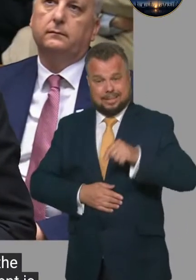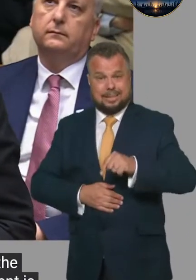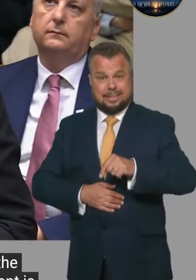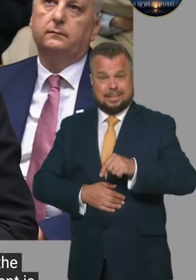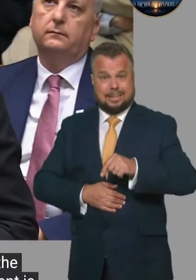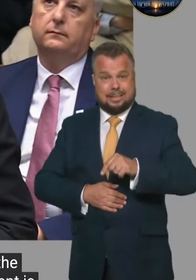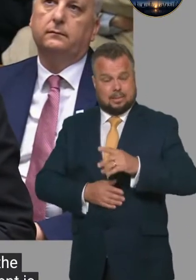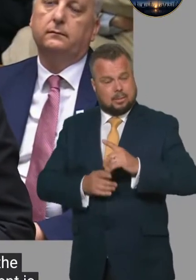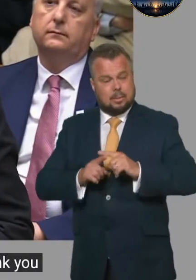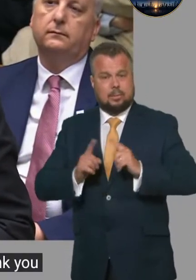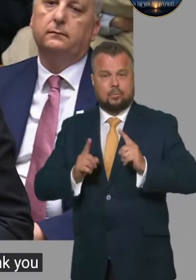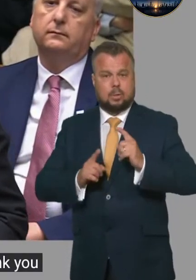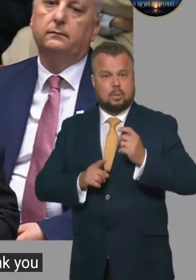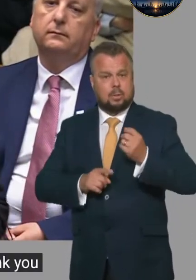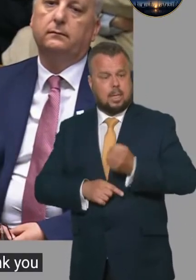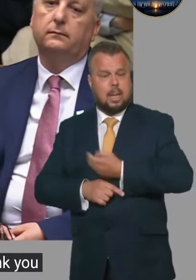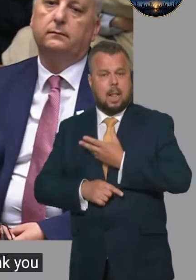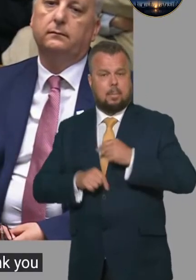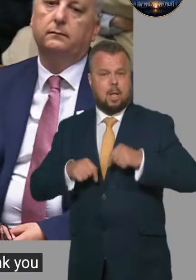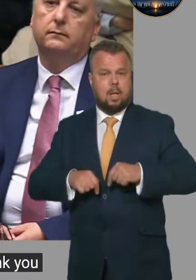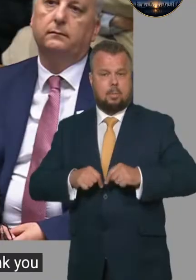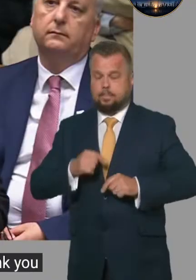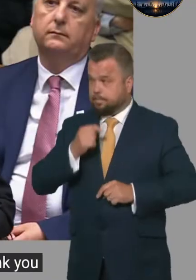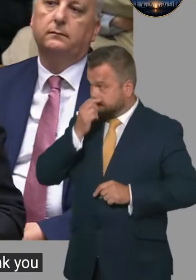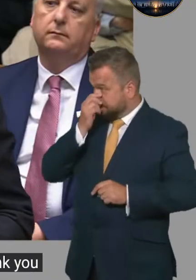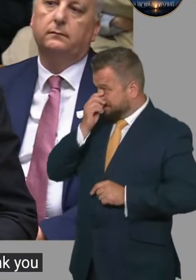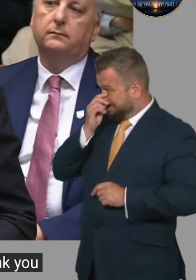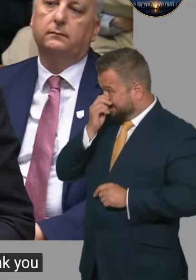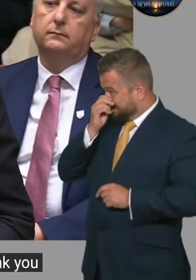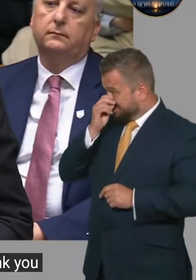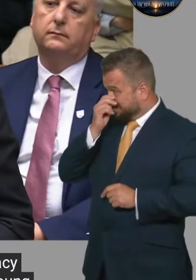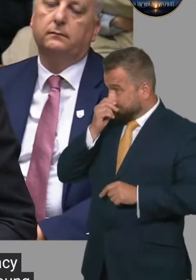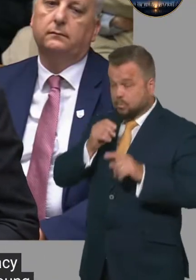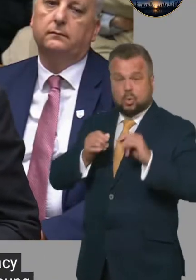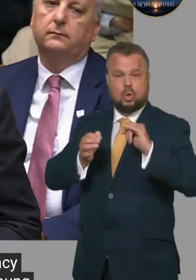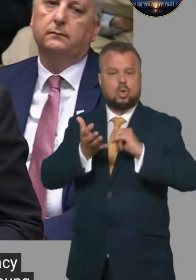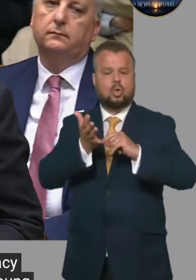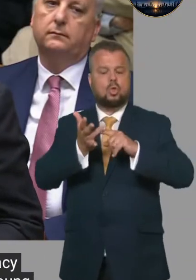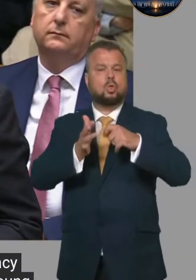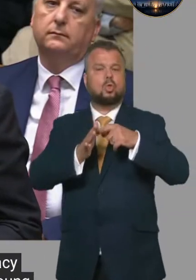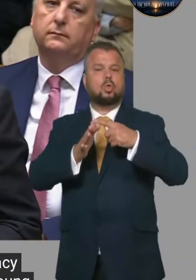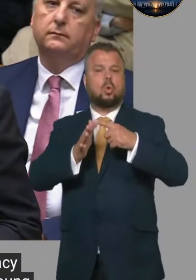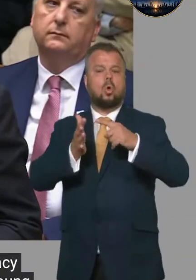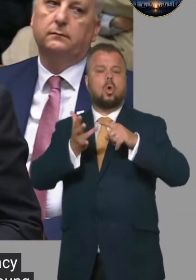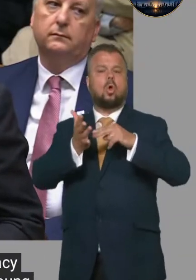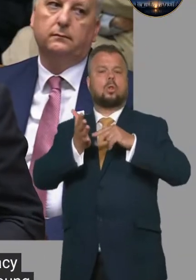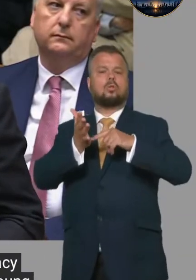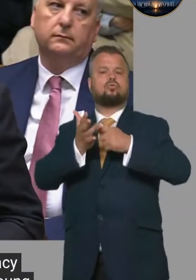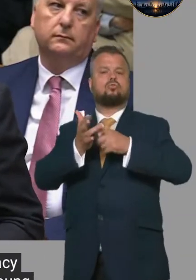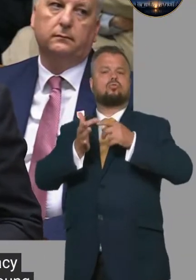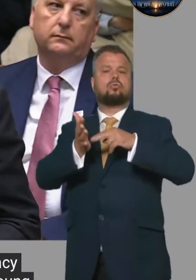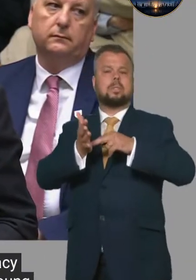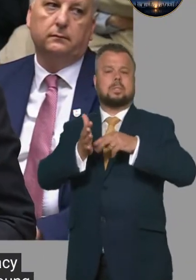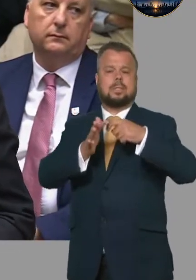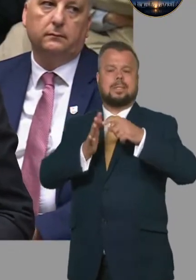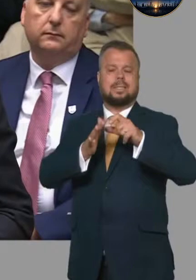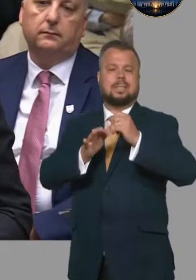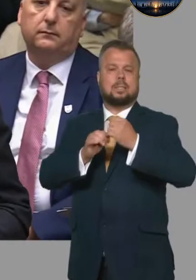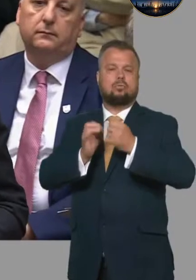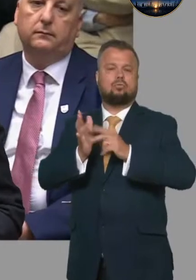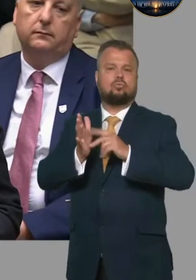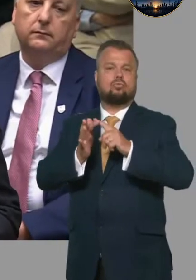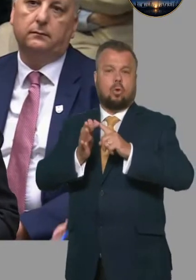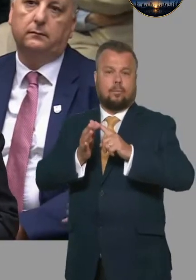behind the England average, and that can severely impact a young person's future earnings. Our libraries play a key role,